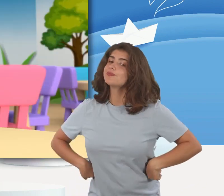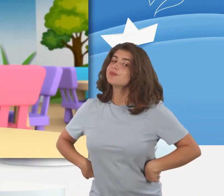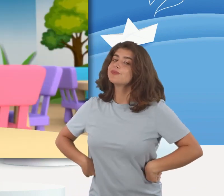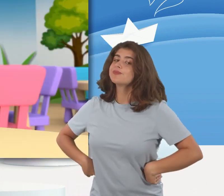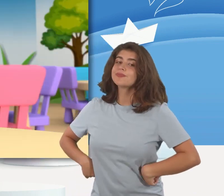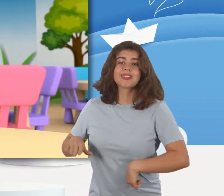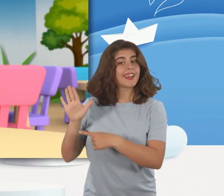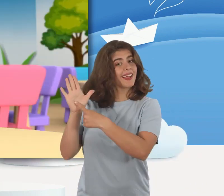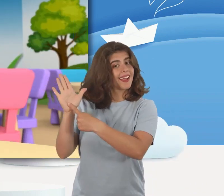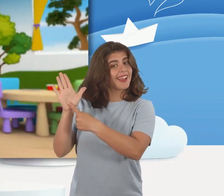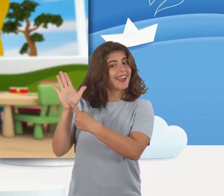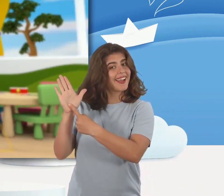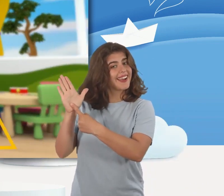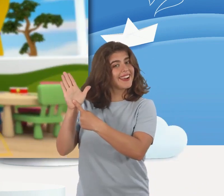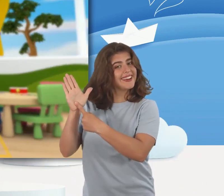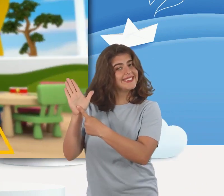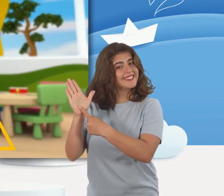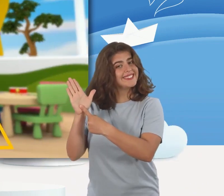triangle.